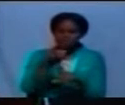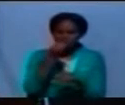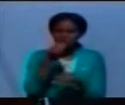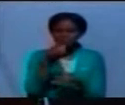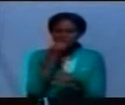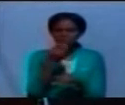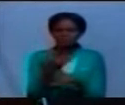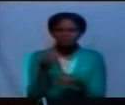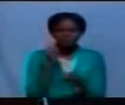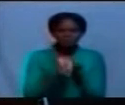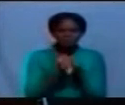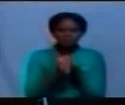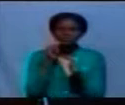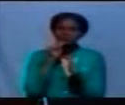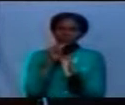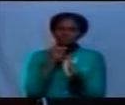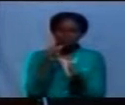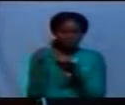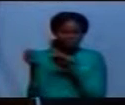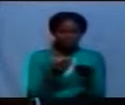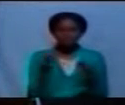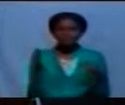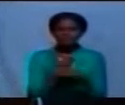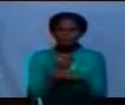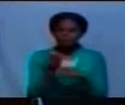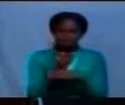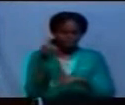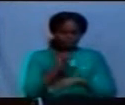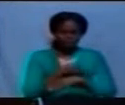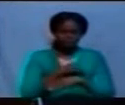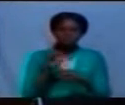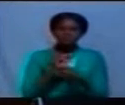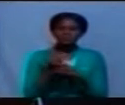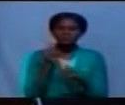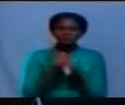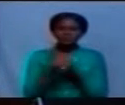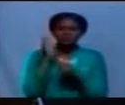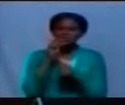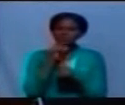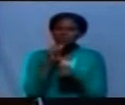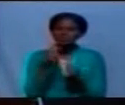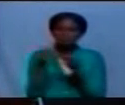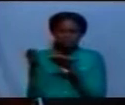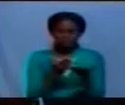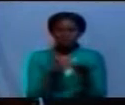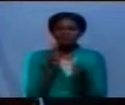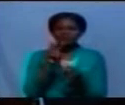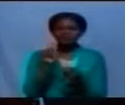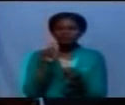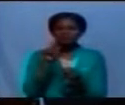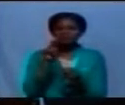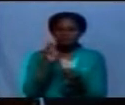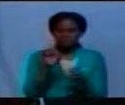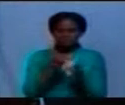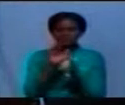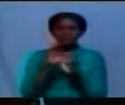things that will not bring investment, or which will not bring value to your life, to your personal life, just